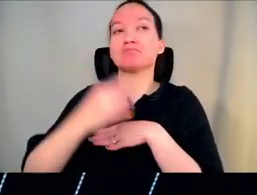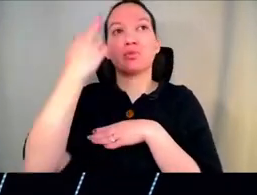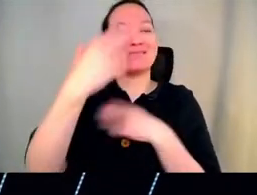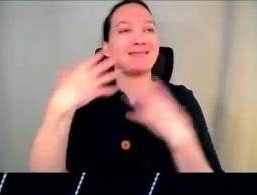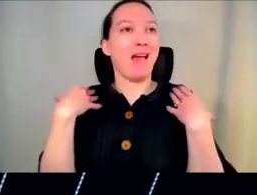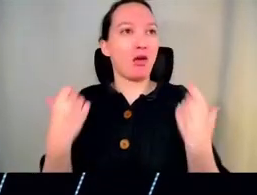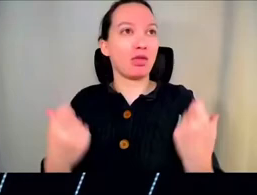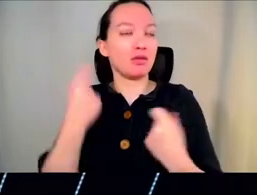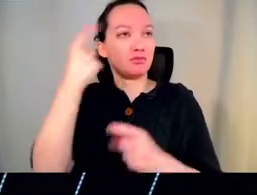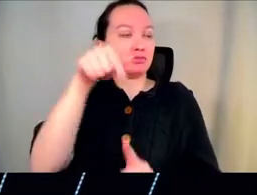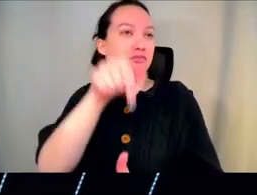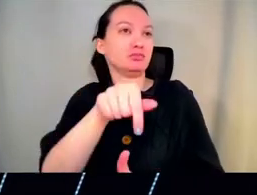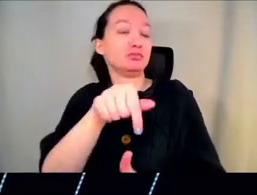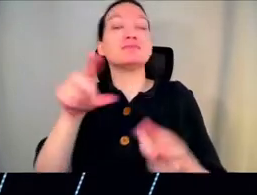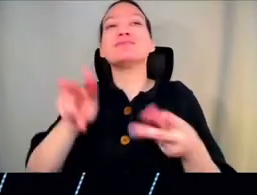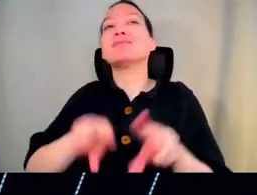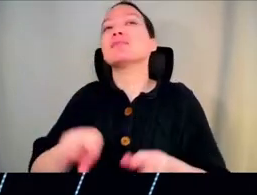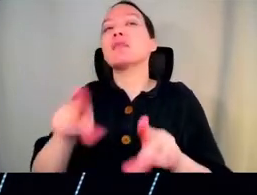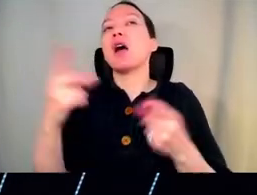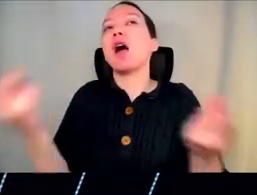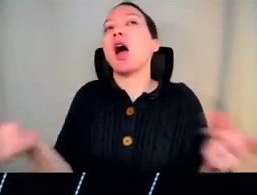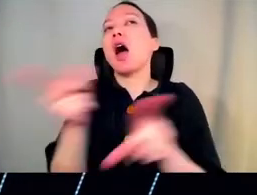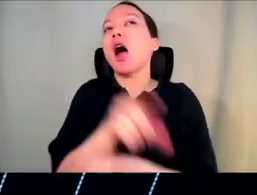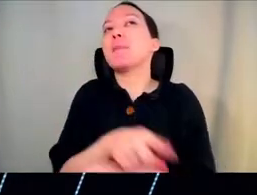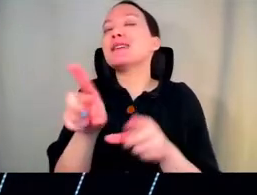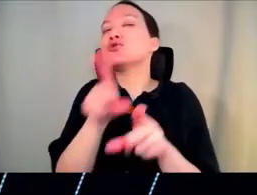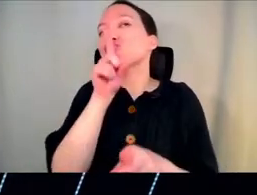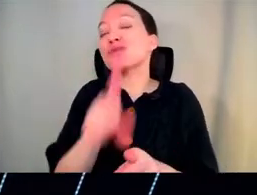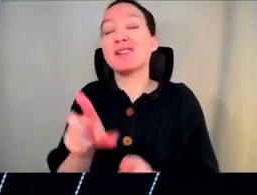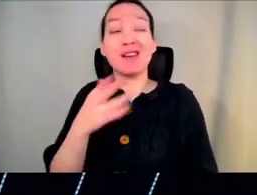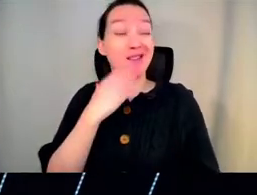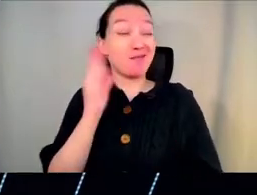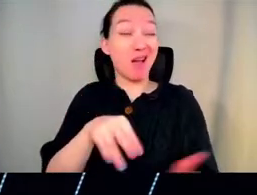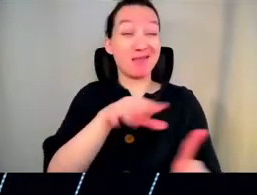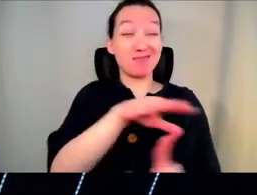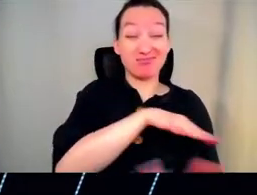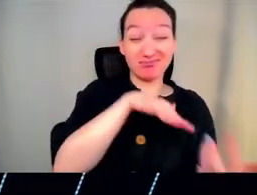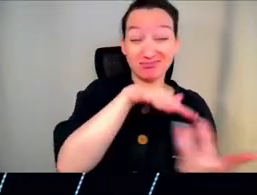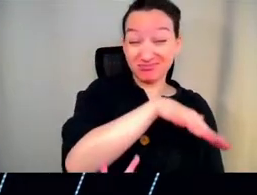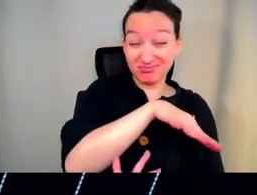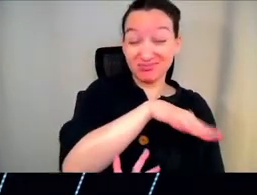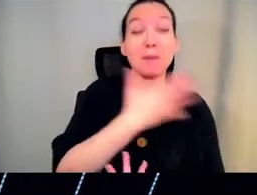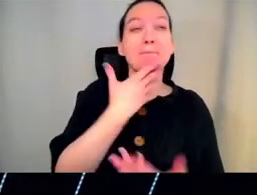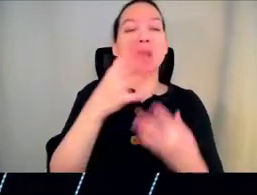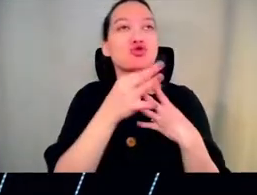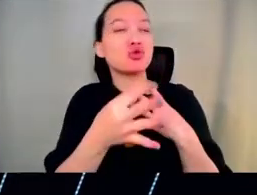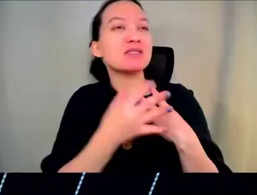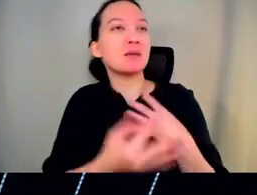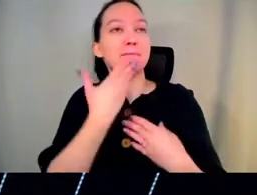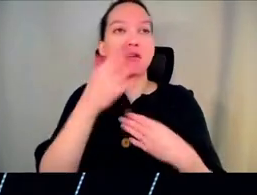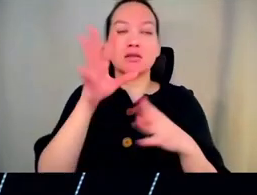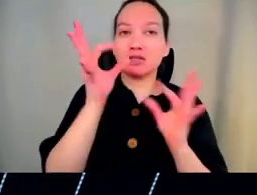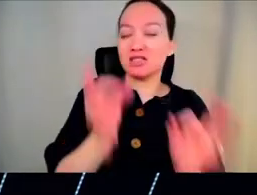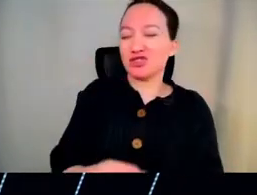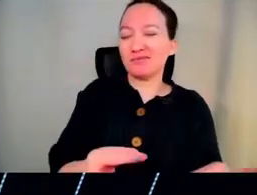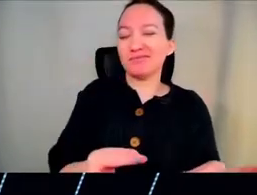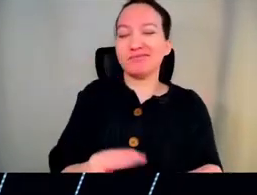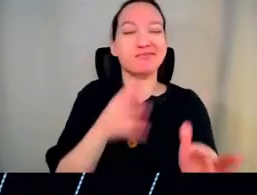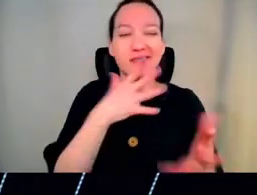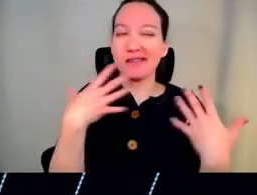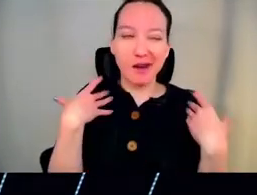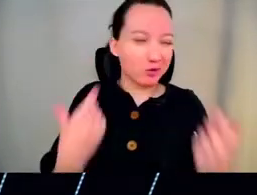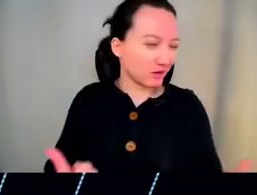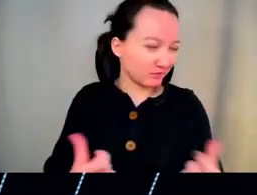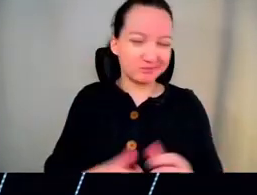healthy because of that. But the flip side is true. When we're plugged into bad relationships, bad choices, bad decisions, that is unhealthy for